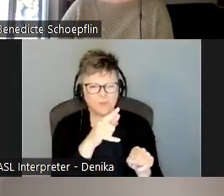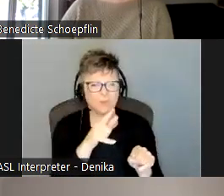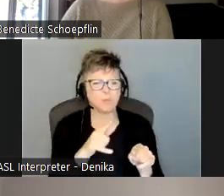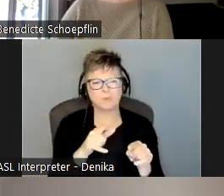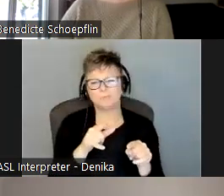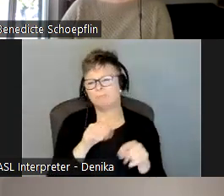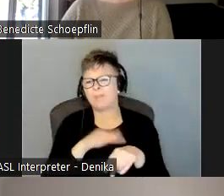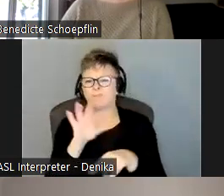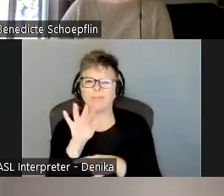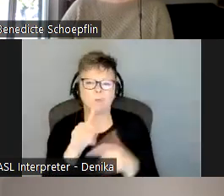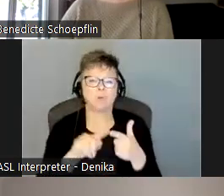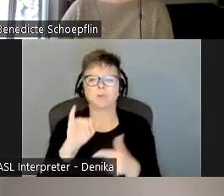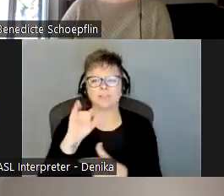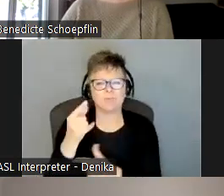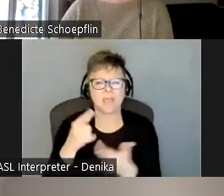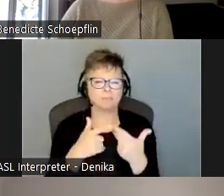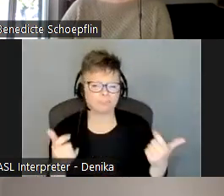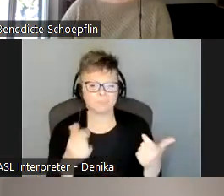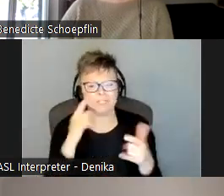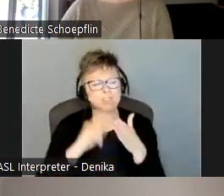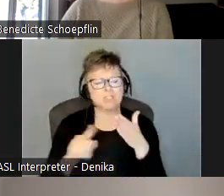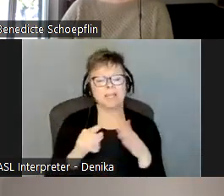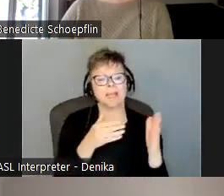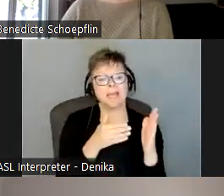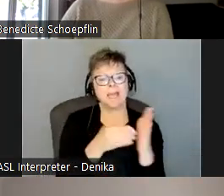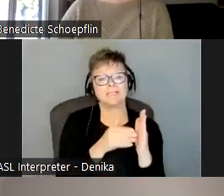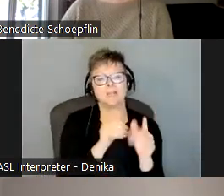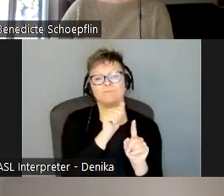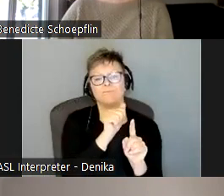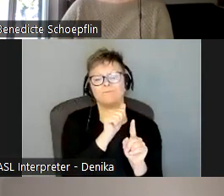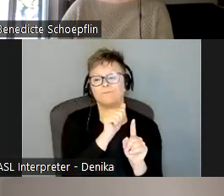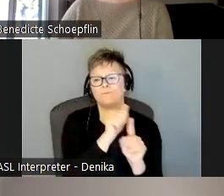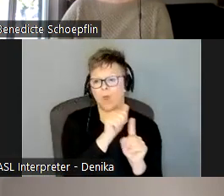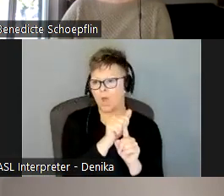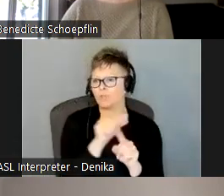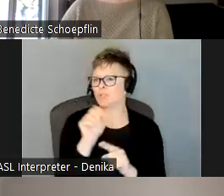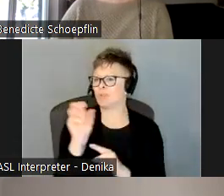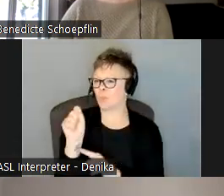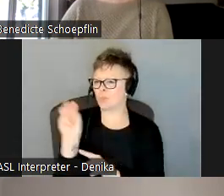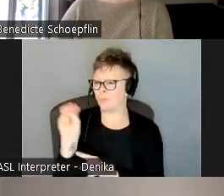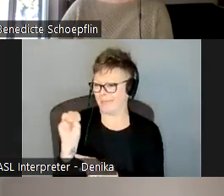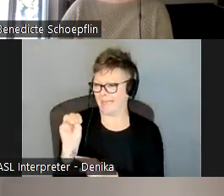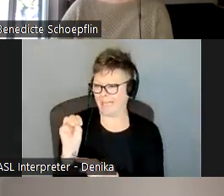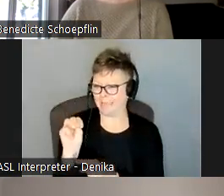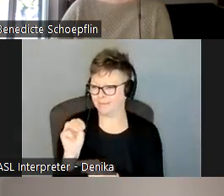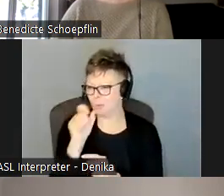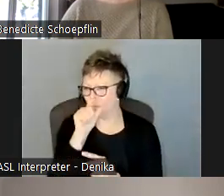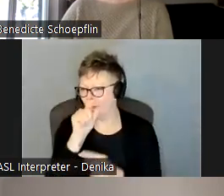to check out the anti-fraud websites or not website, the social media. So Twitter,